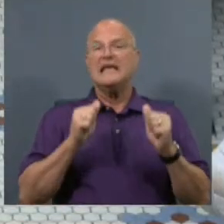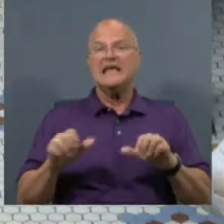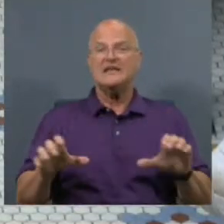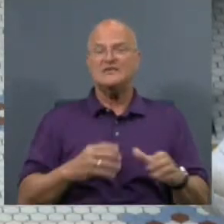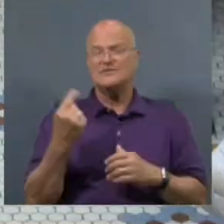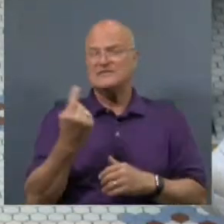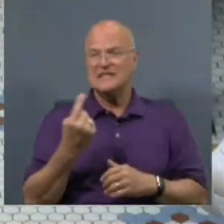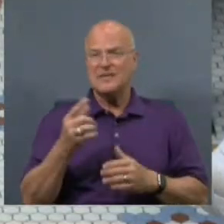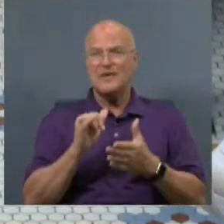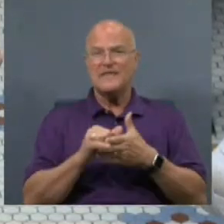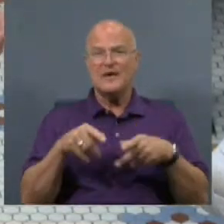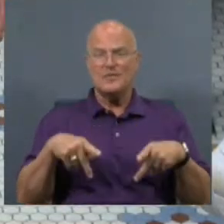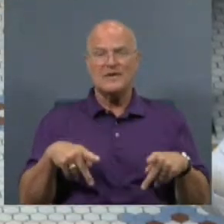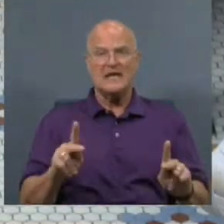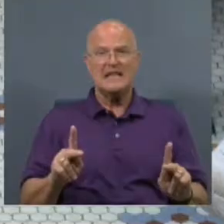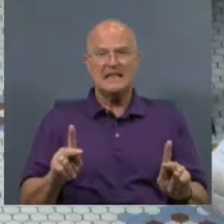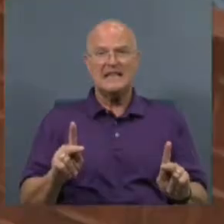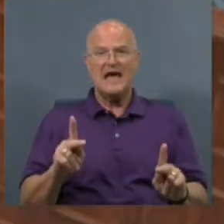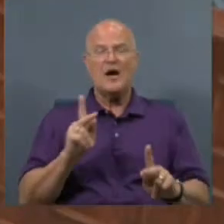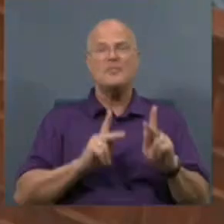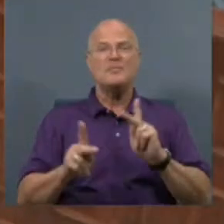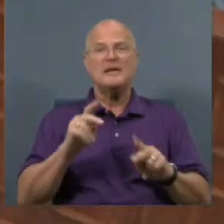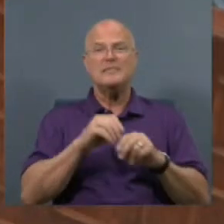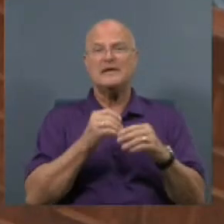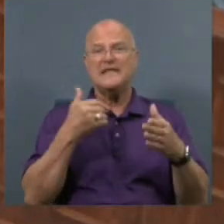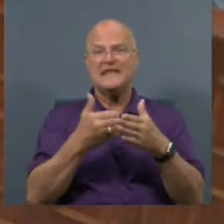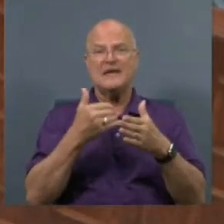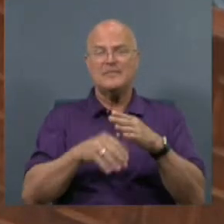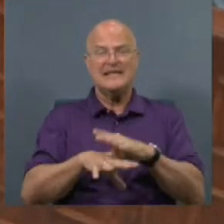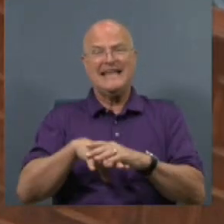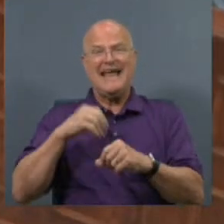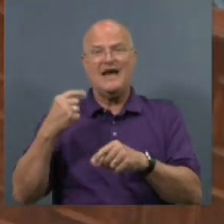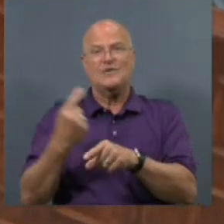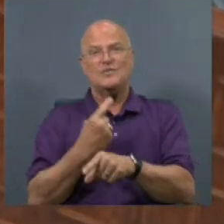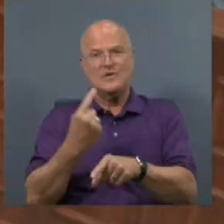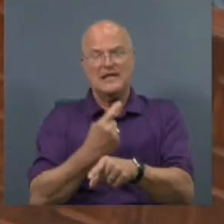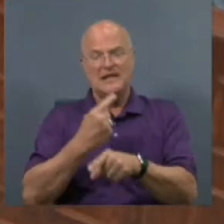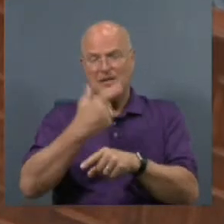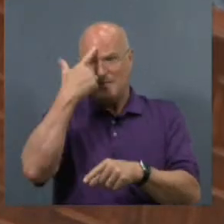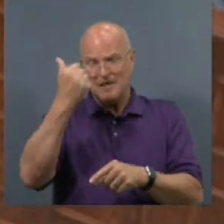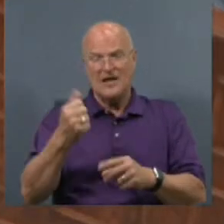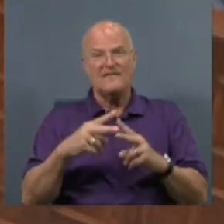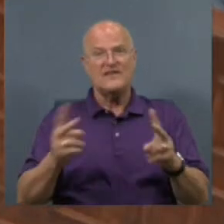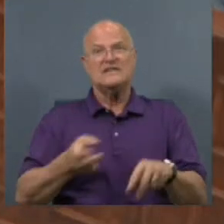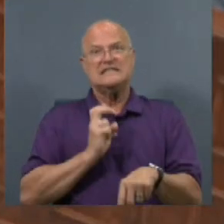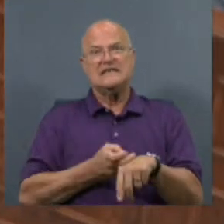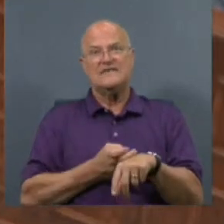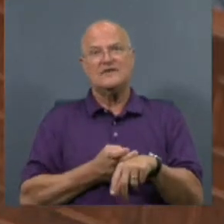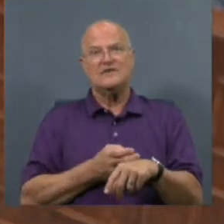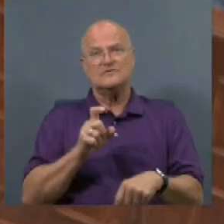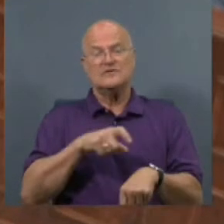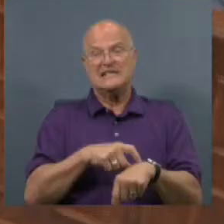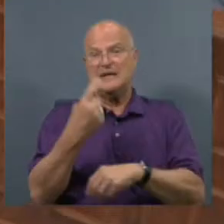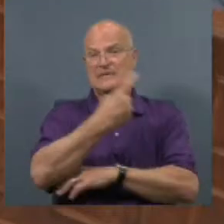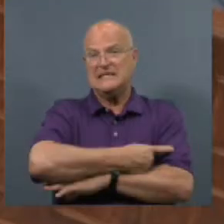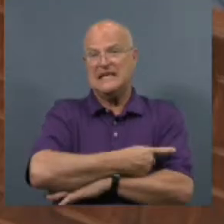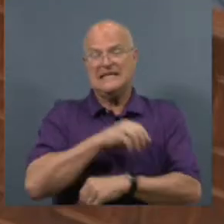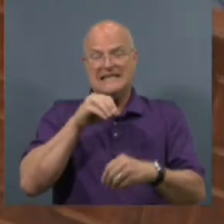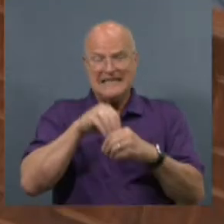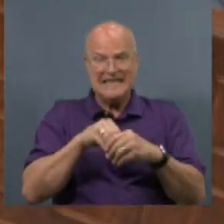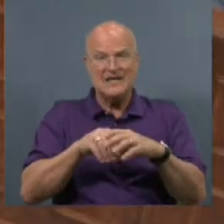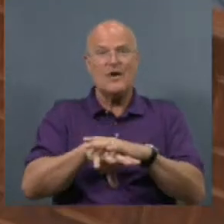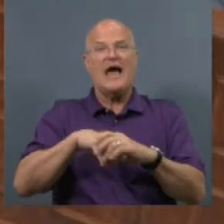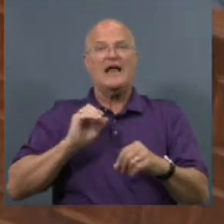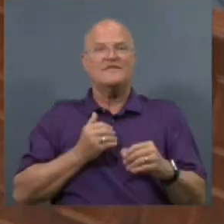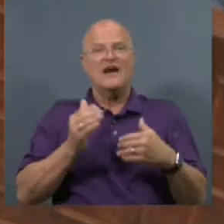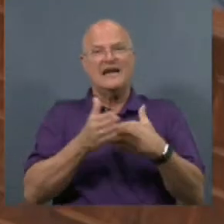do something that would allow people in the neighborhood to get out more readily? Because it's very difficult at certain times of day to get in or out